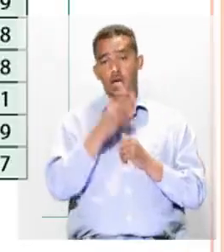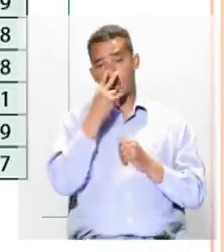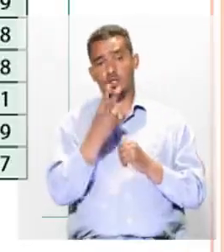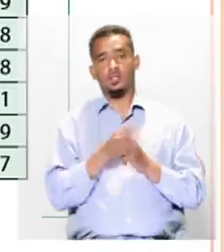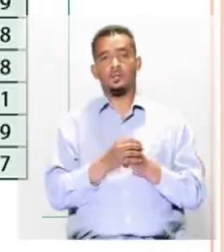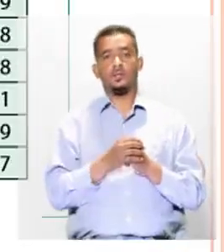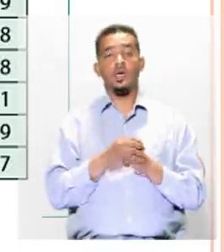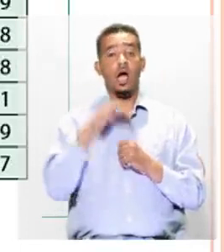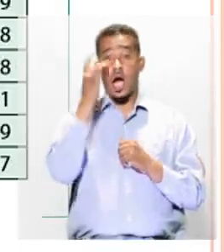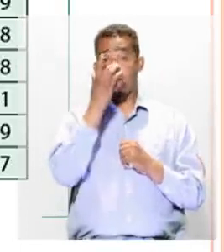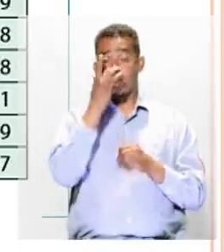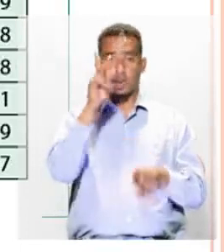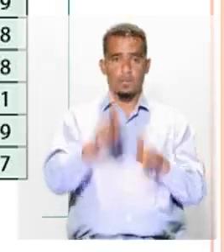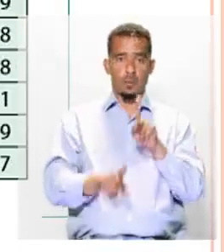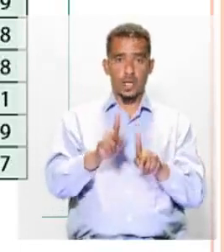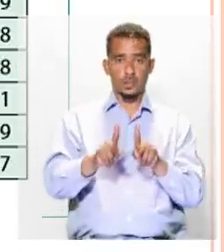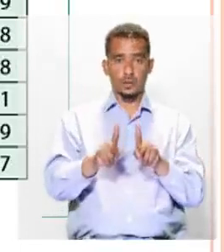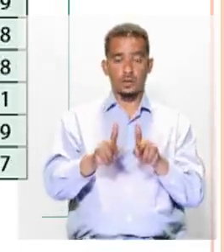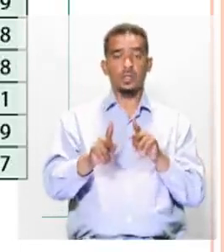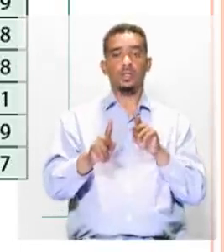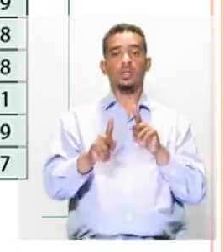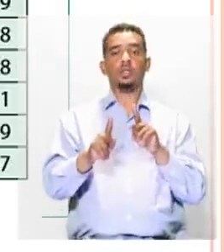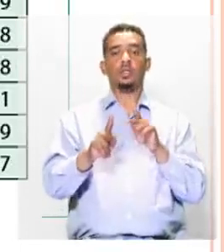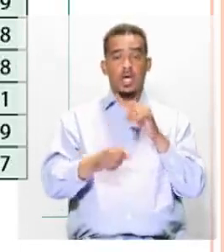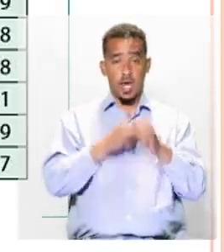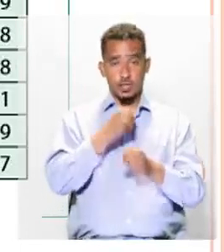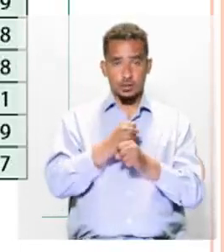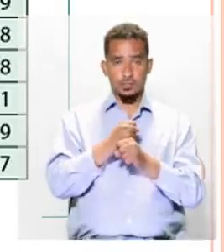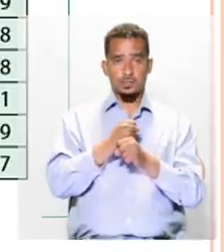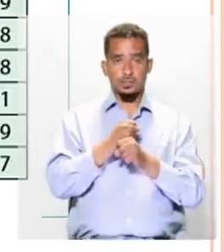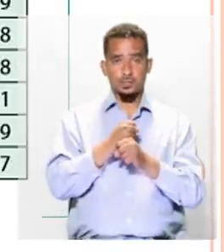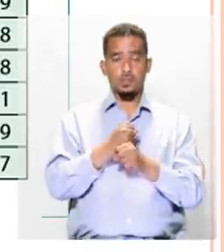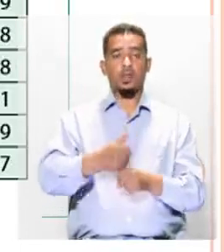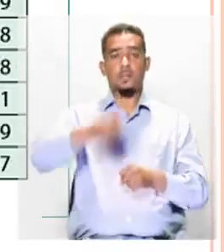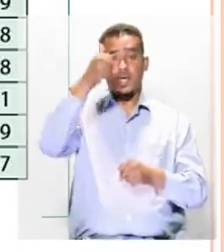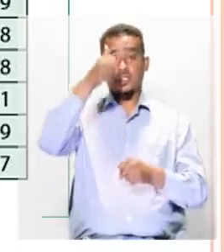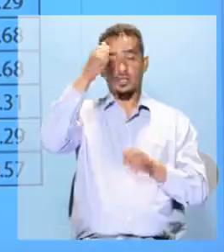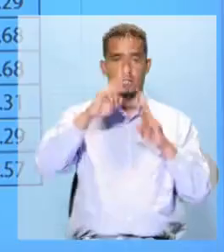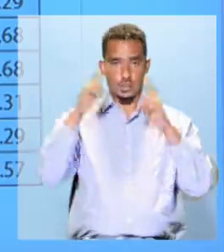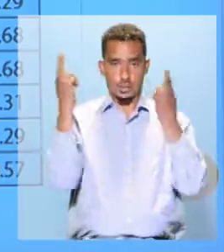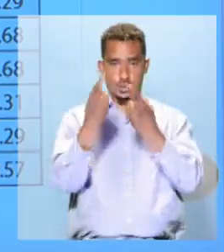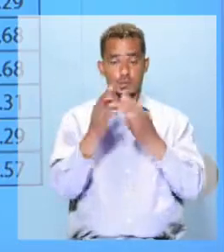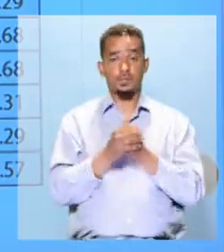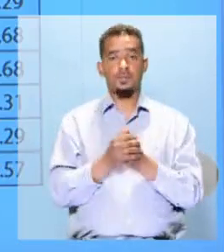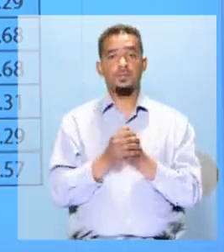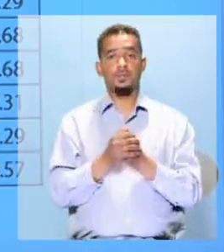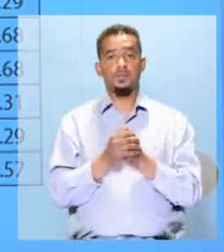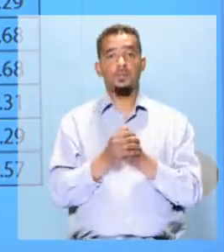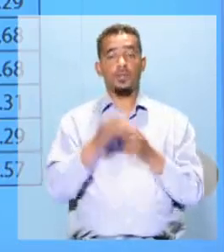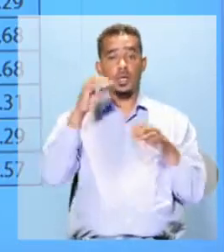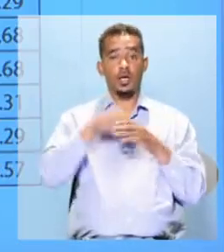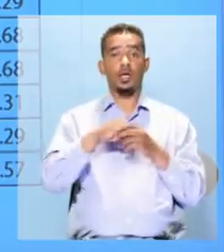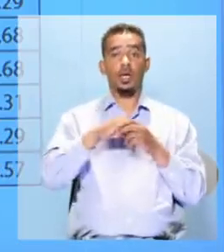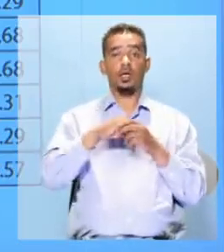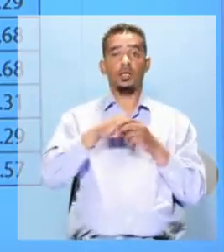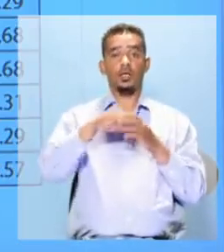see Africa's population by age and major regions. In sub-Saharan